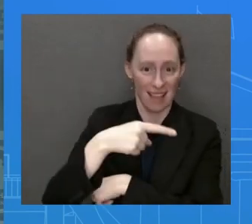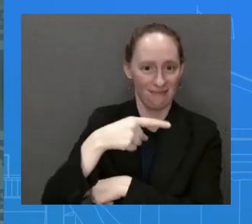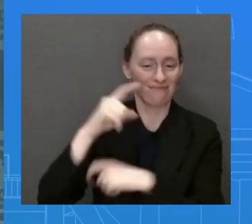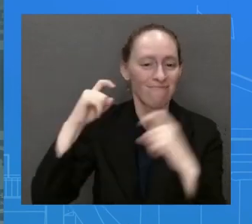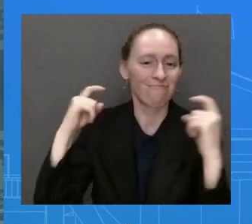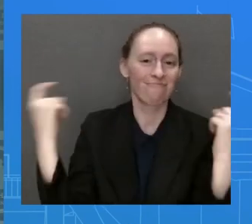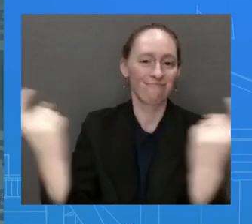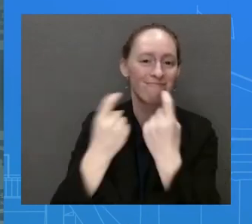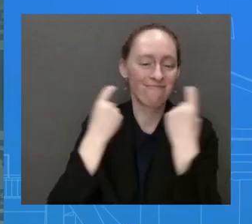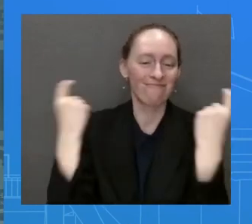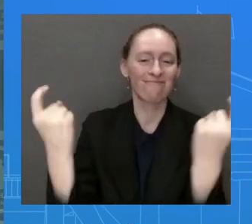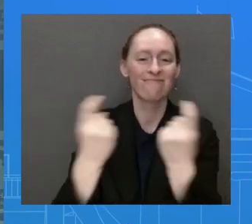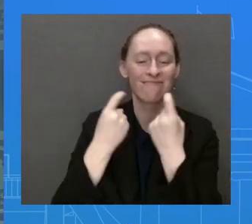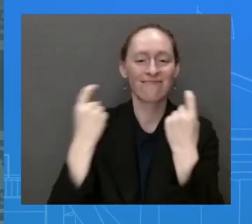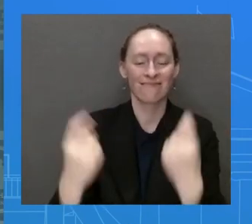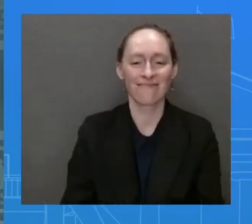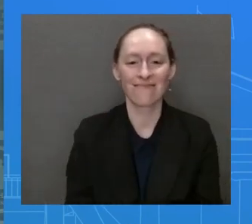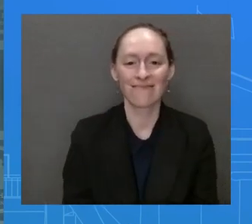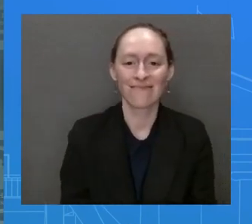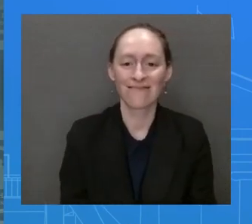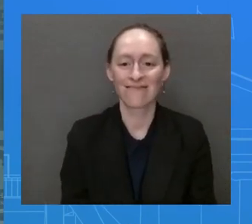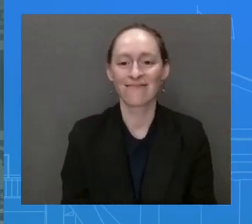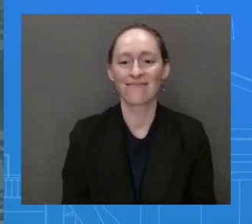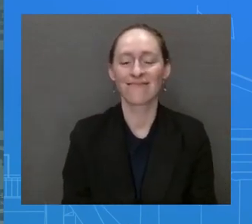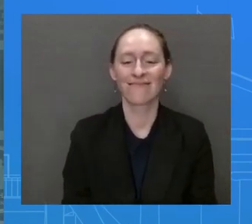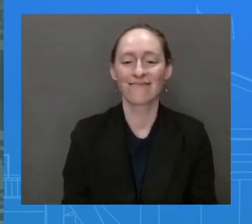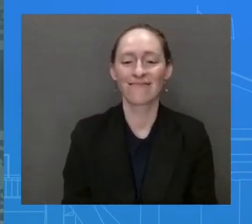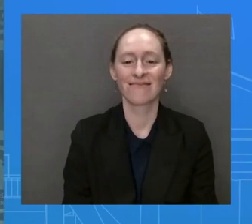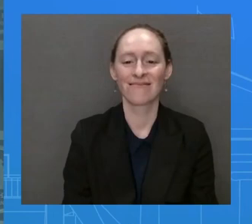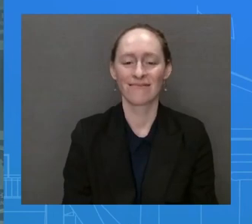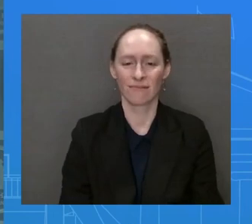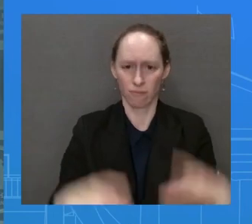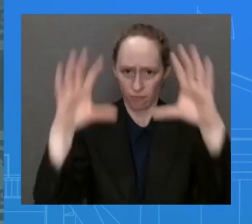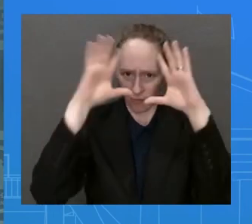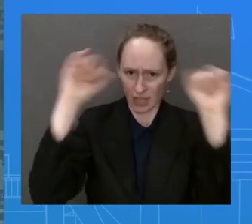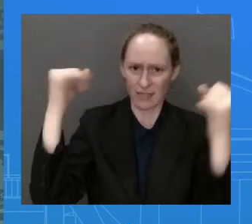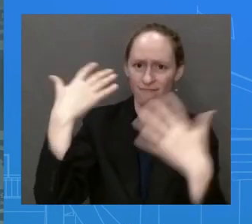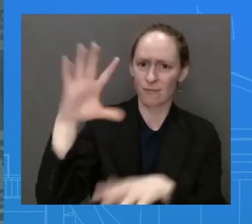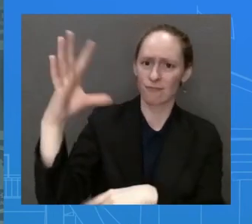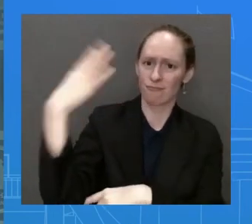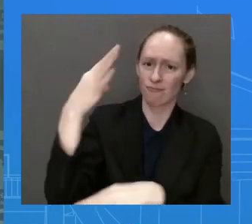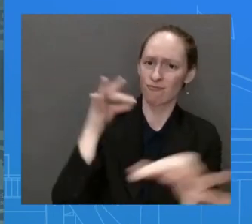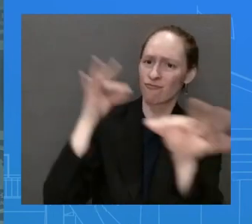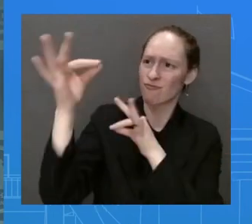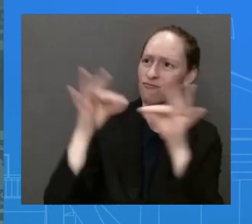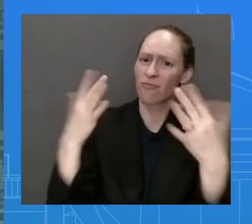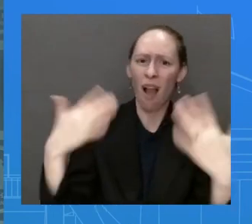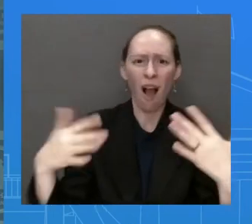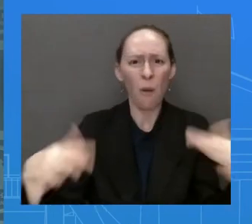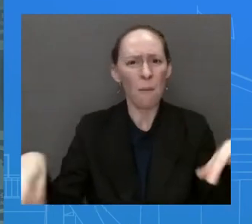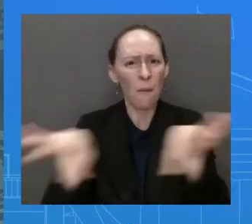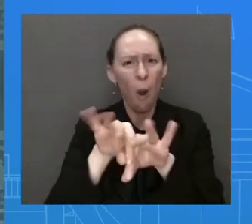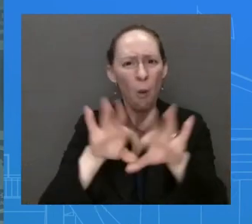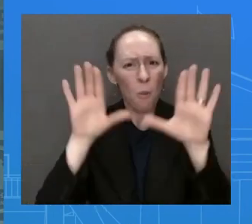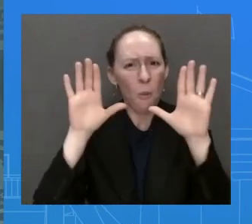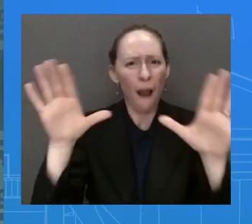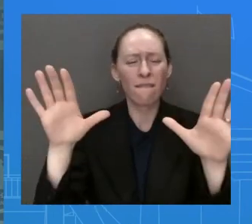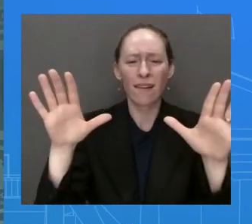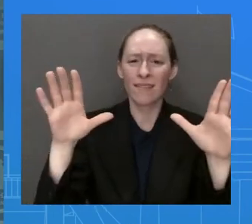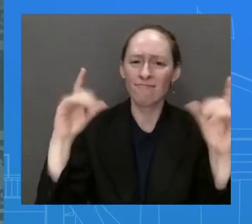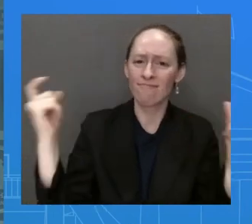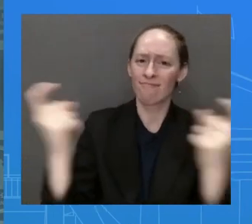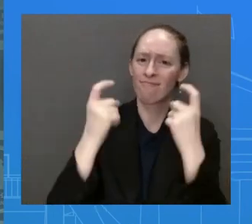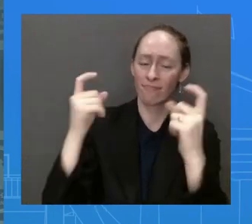Delta. Also, our Secretary of HUD, Marsha Fudge, was also a former